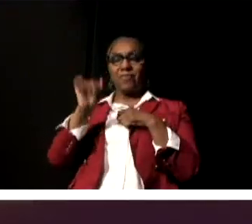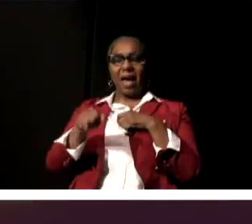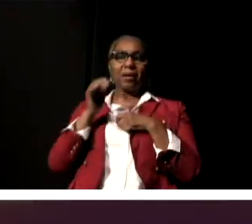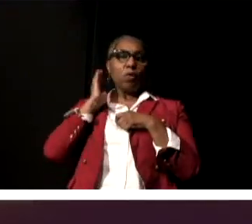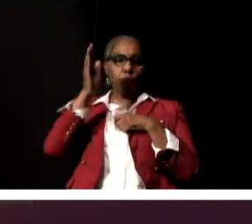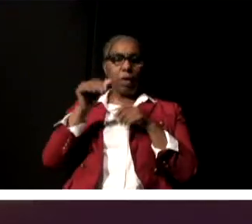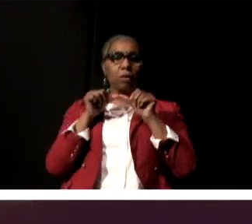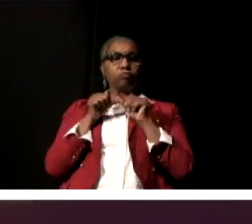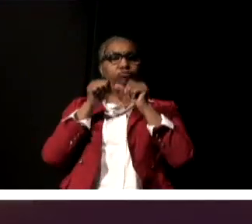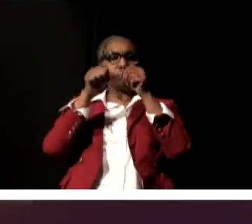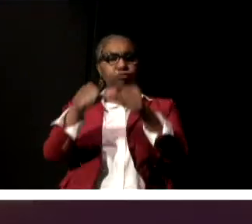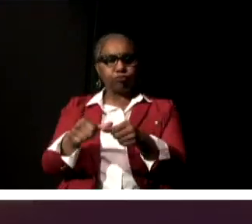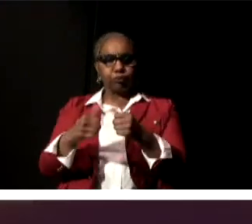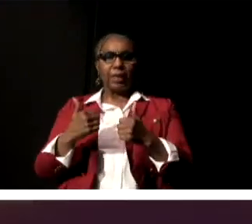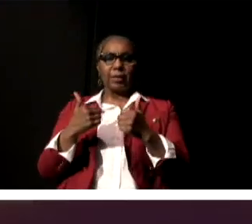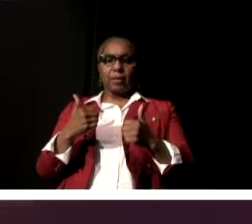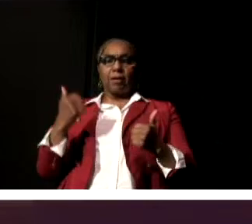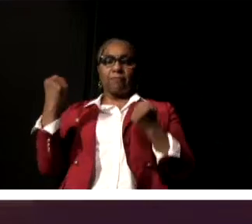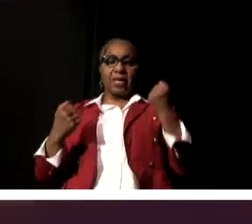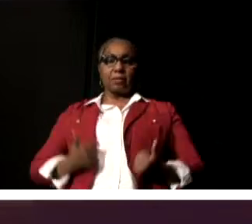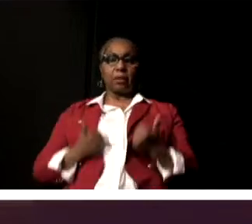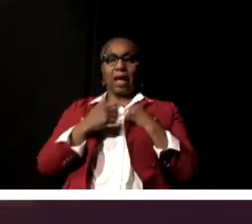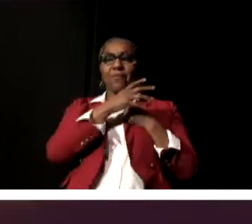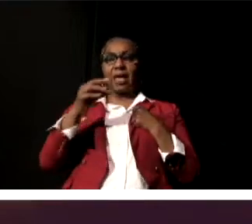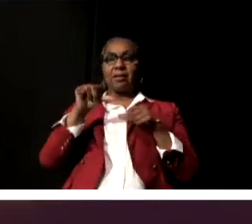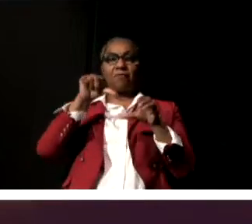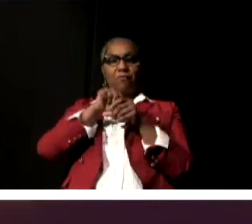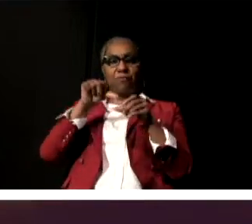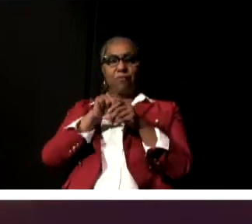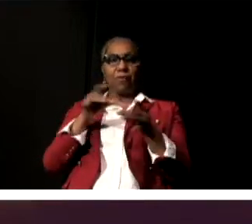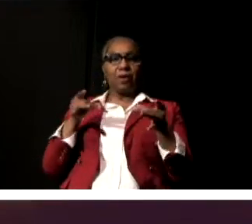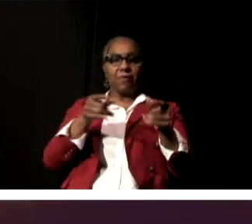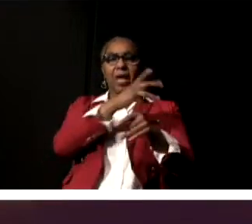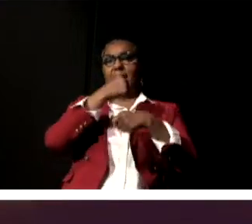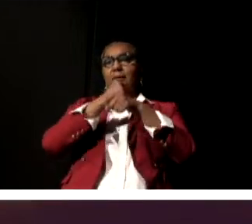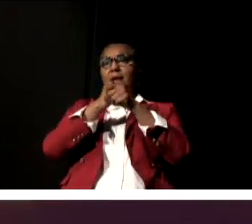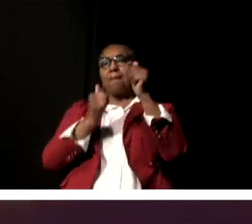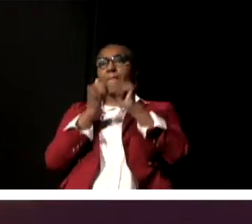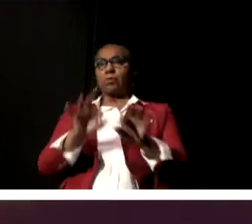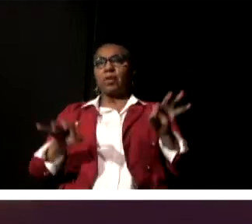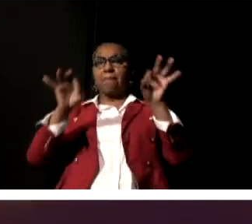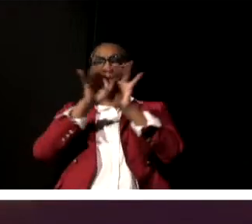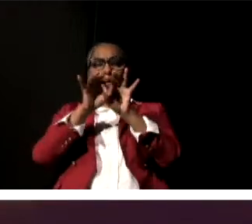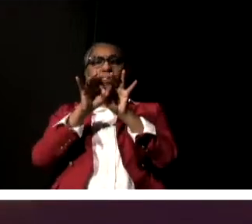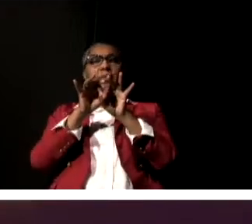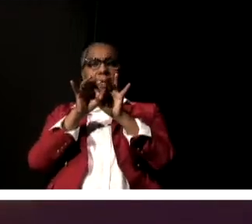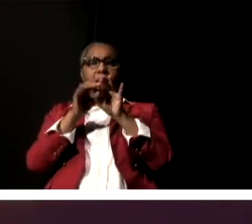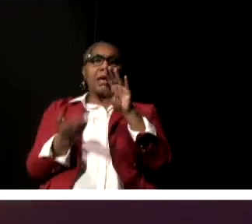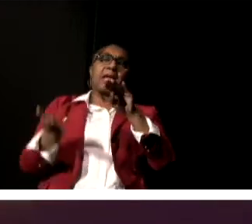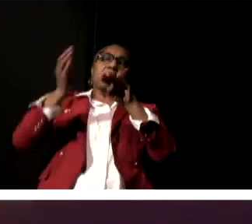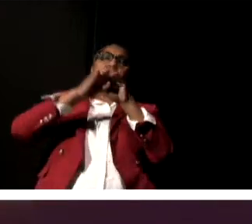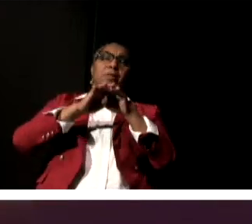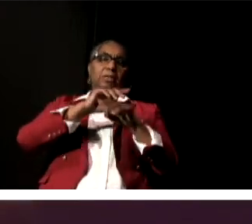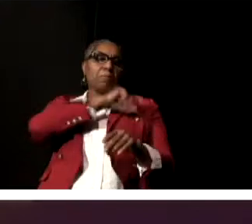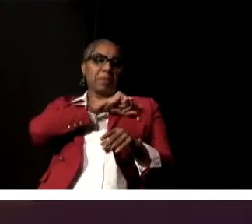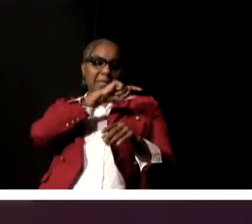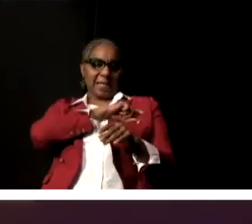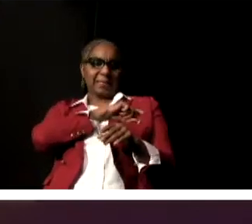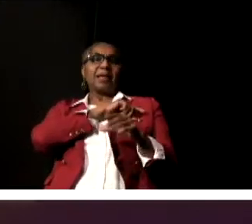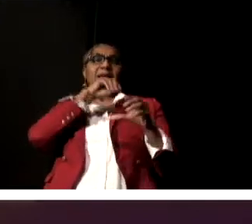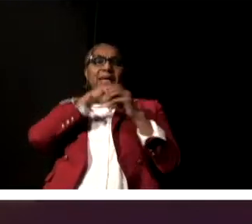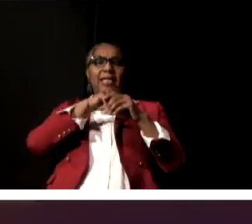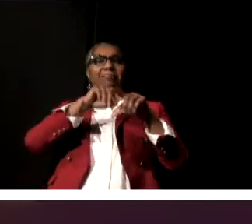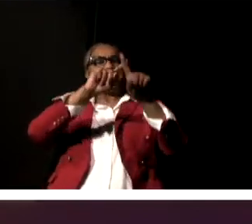vehicle lifespan, improving fuel efficiency, and most importantly, increase police presence in various communities throughout the